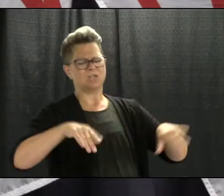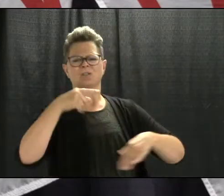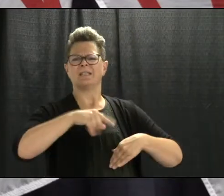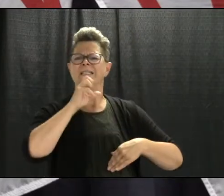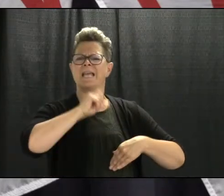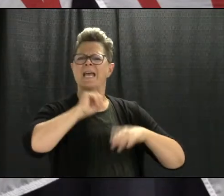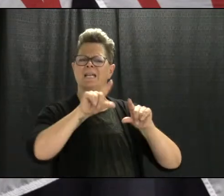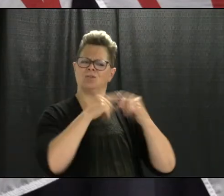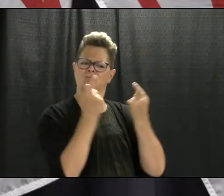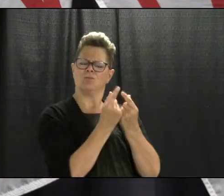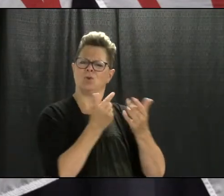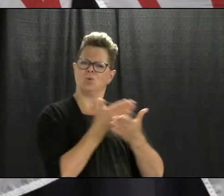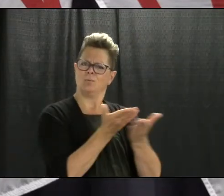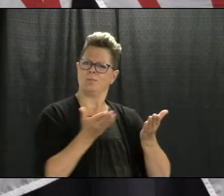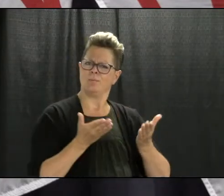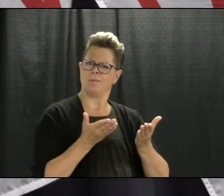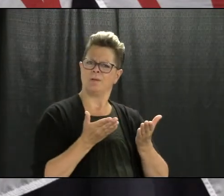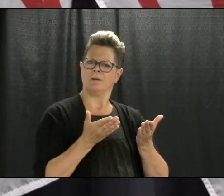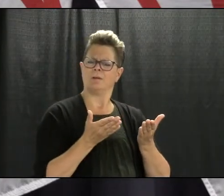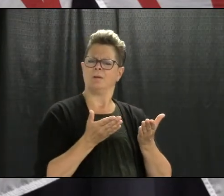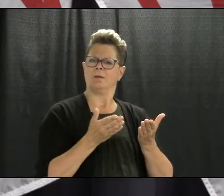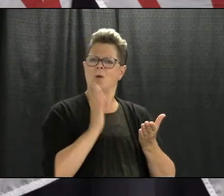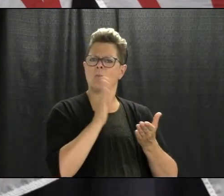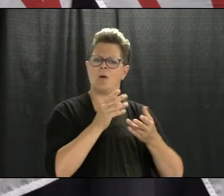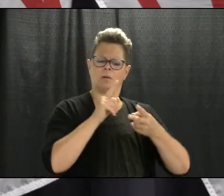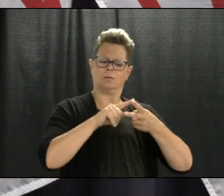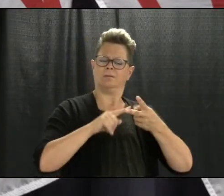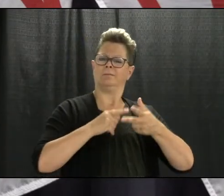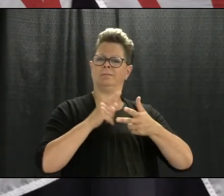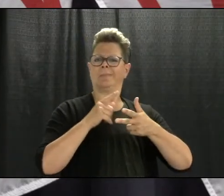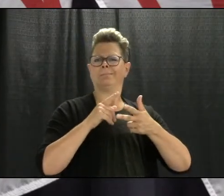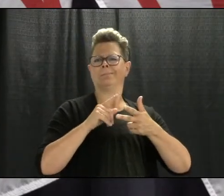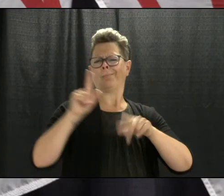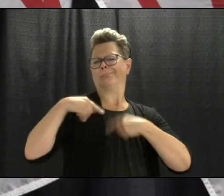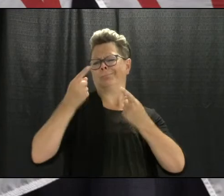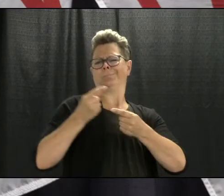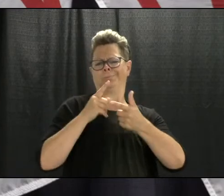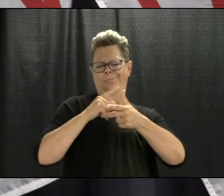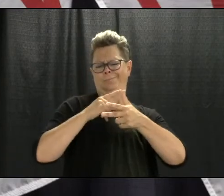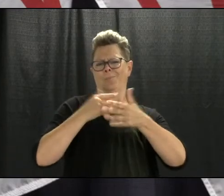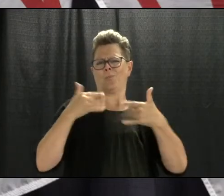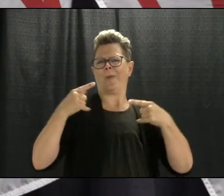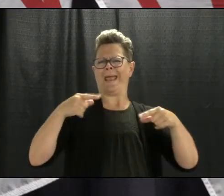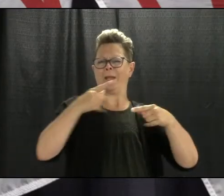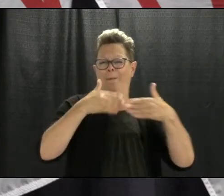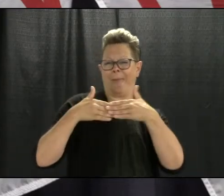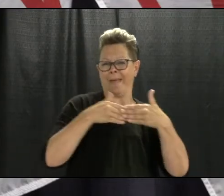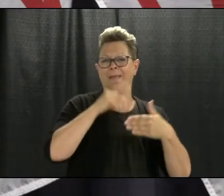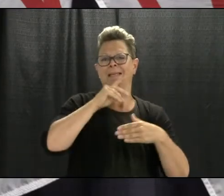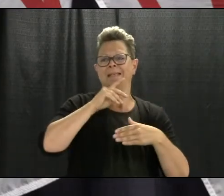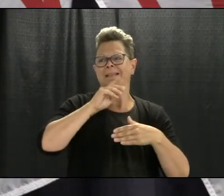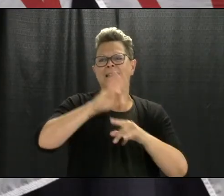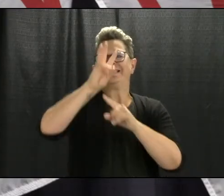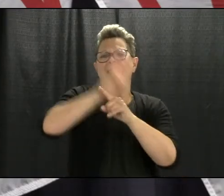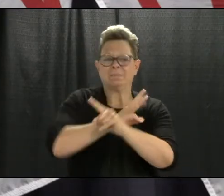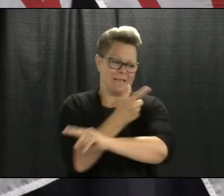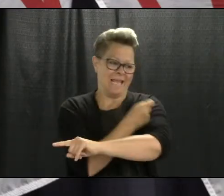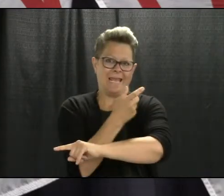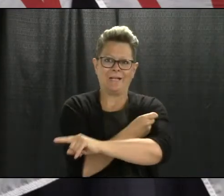get several doses of different vaccines. I think 6-month needles are a regular